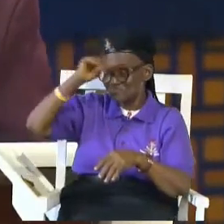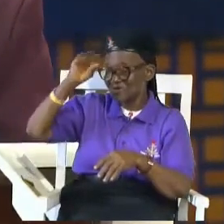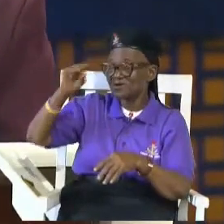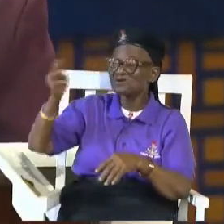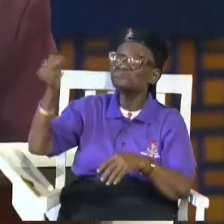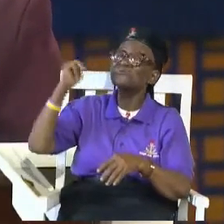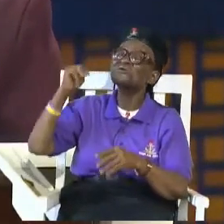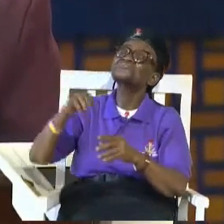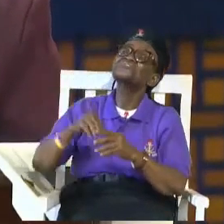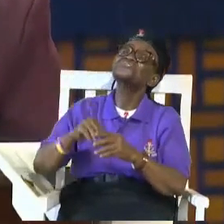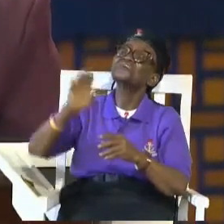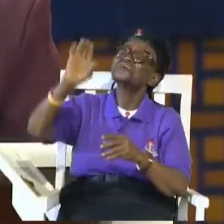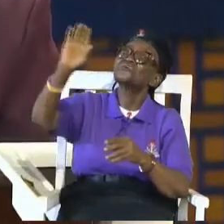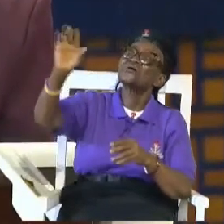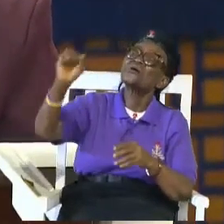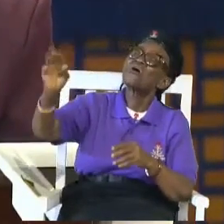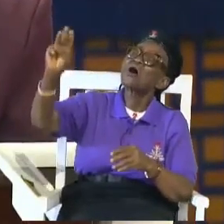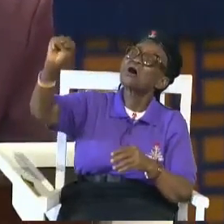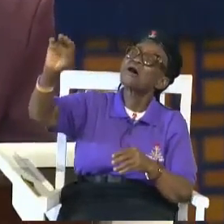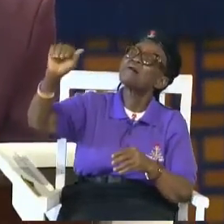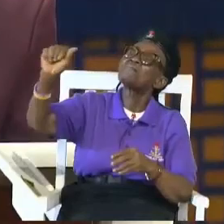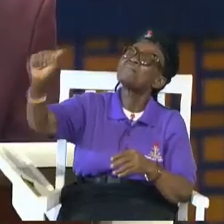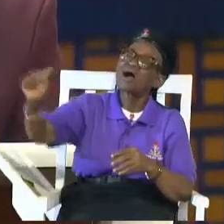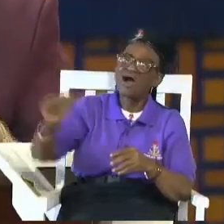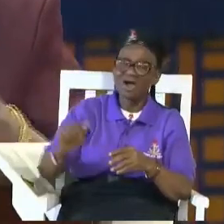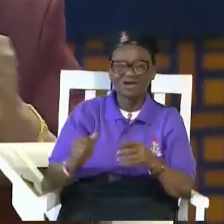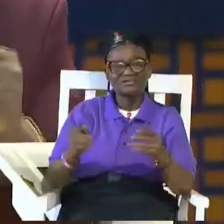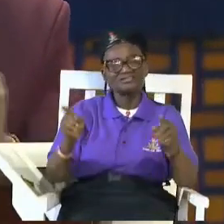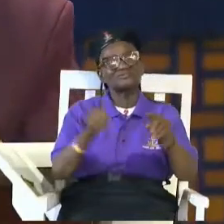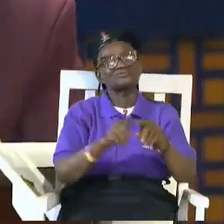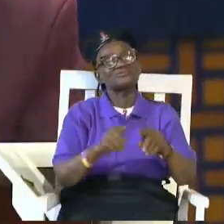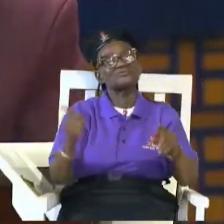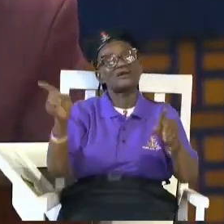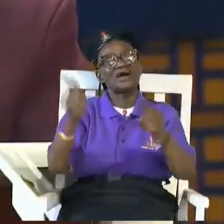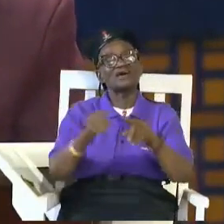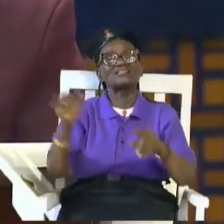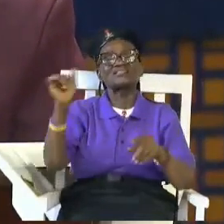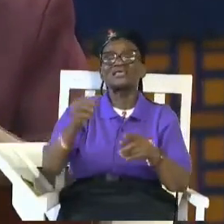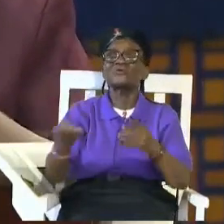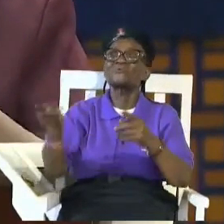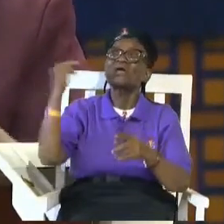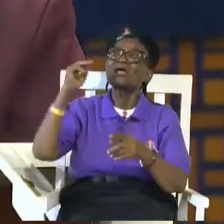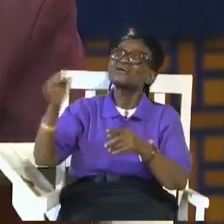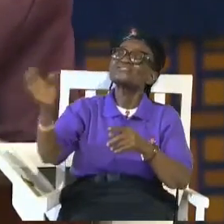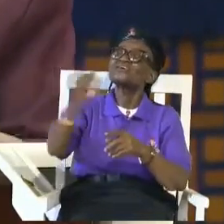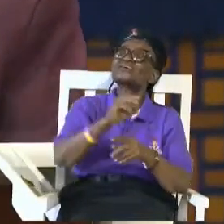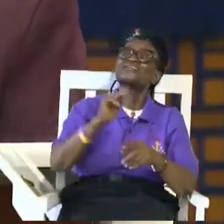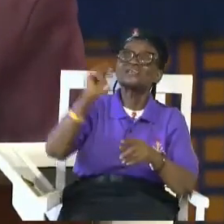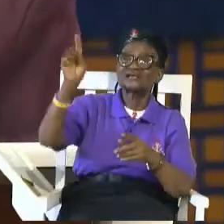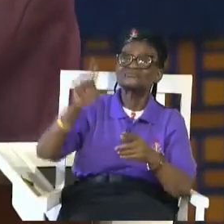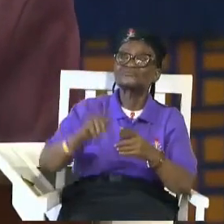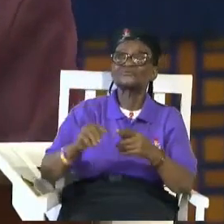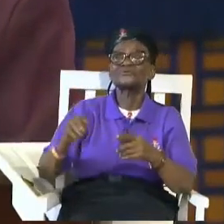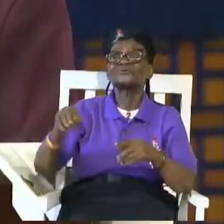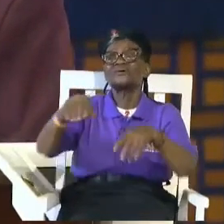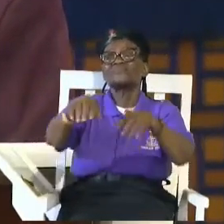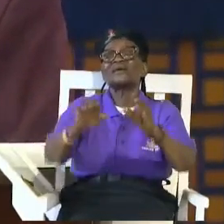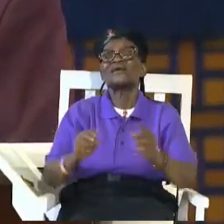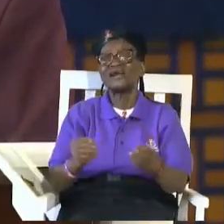coma. And so as they were taking him to the burial ground, fresh air blew on